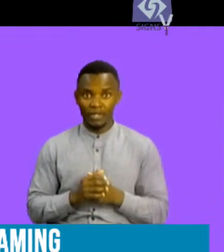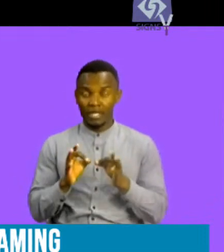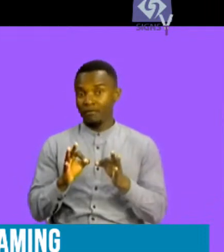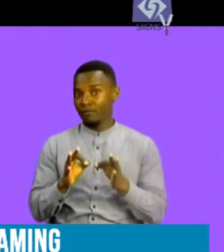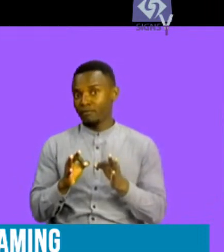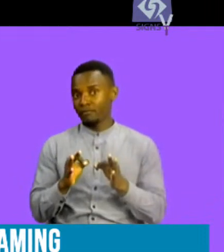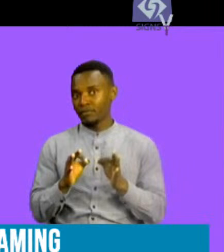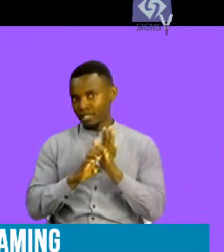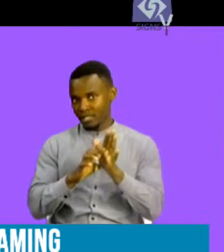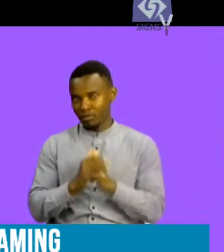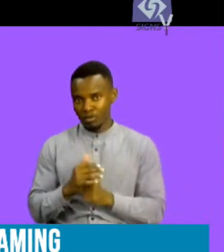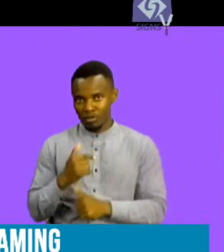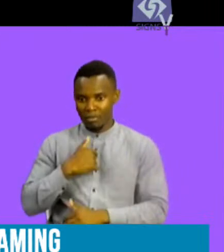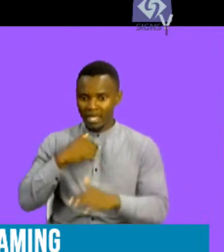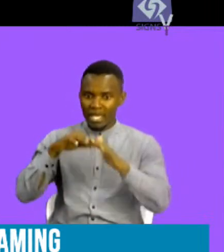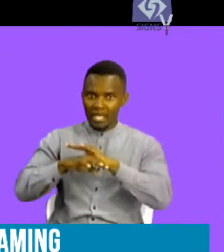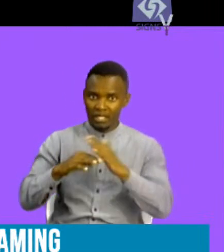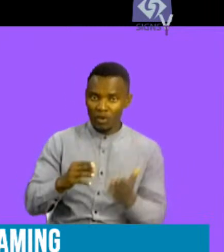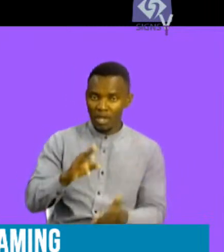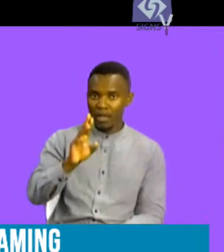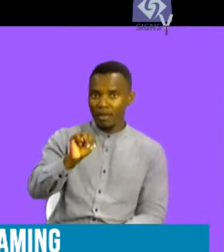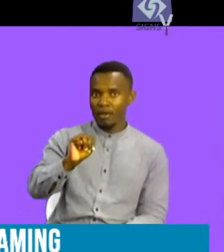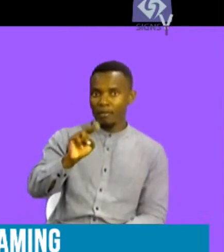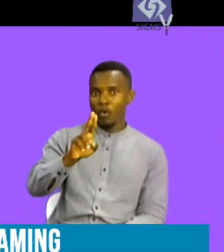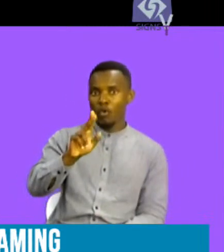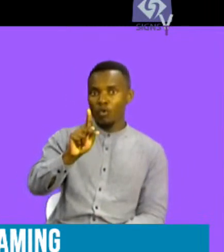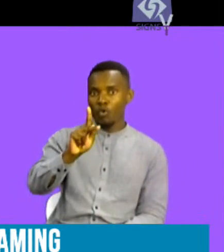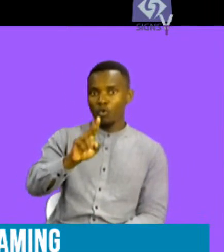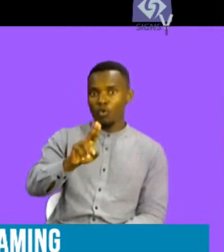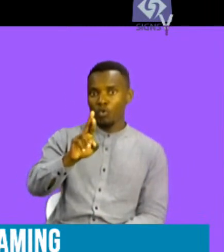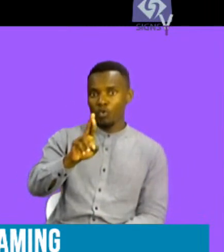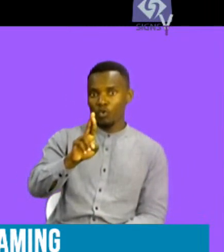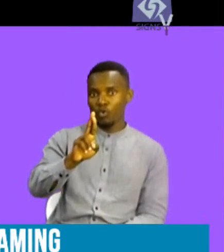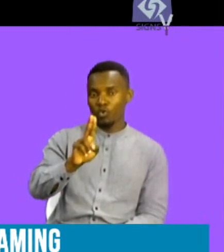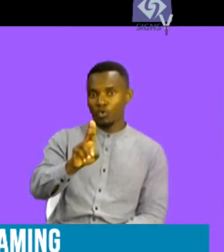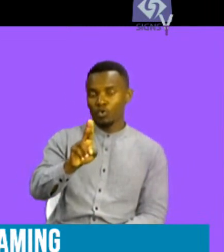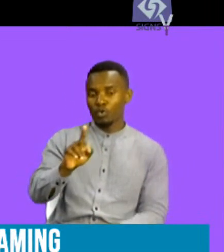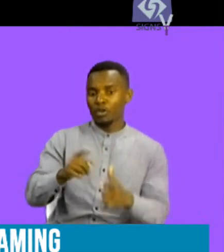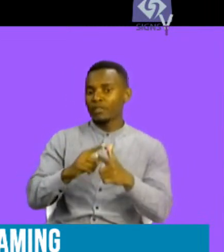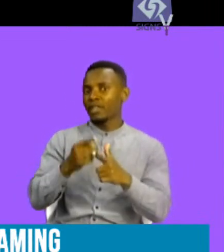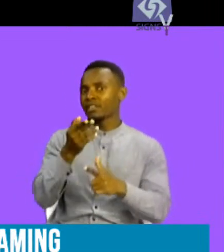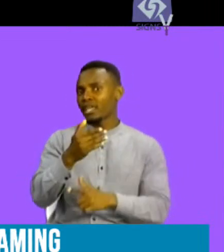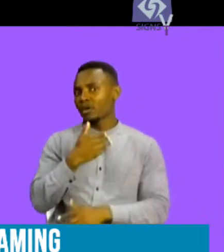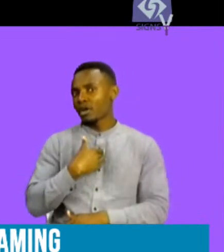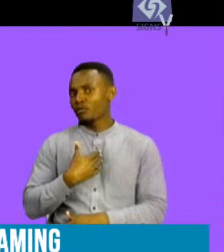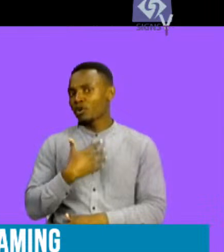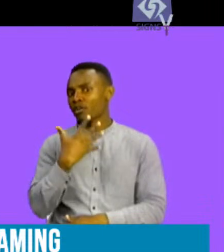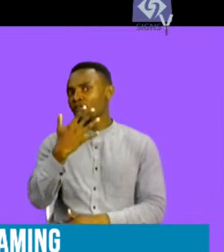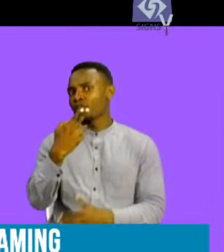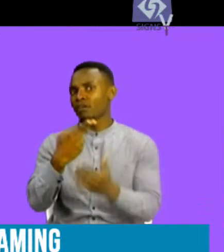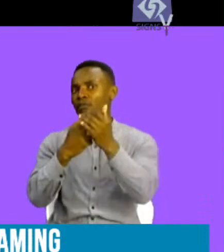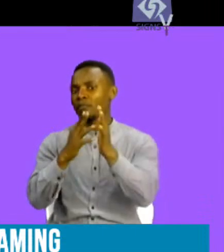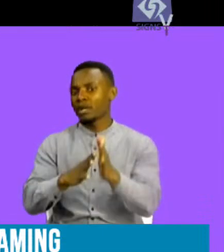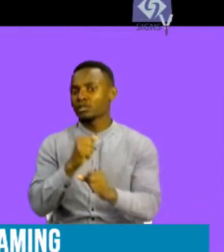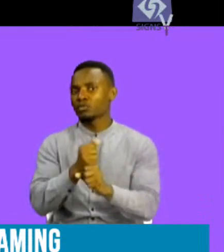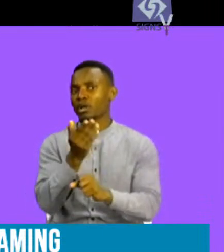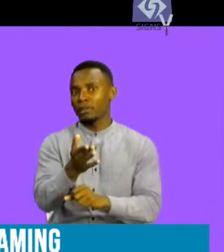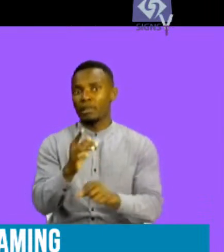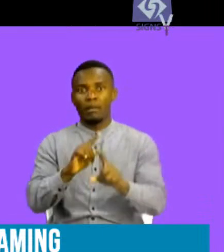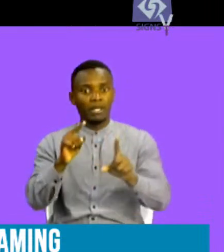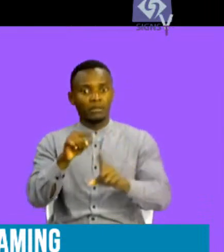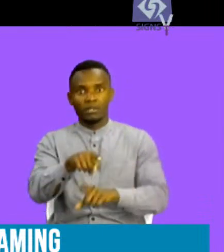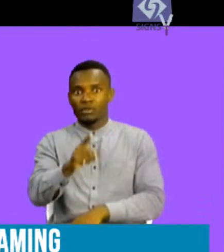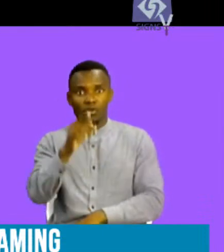Mukuru, where you would find like 5 or so partners are working there, but they don't even know each other. They don't know who does